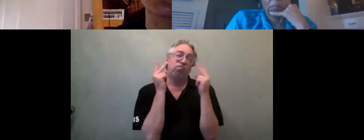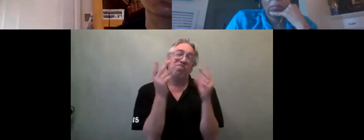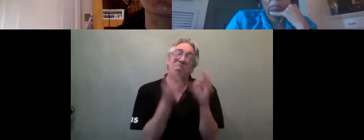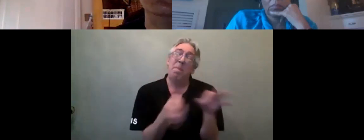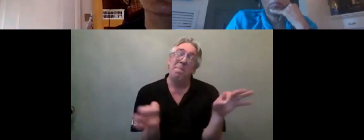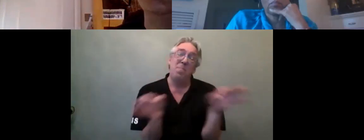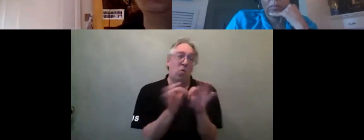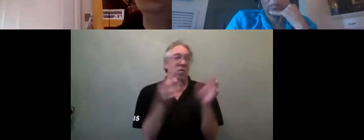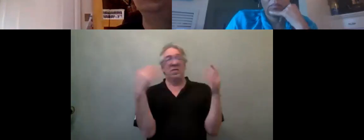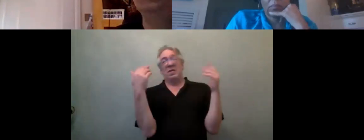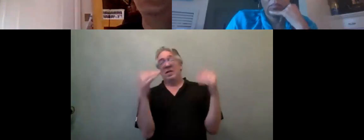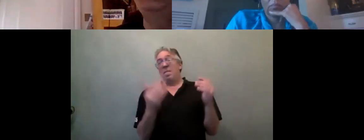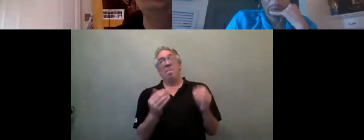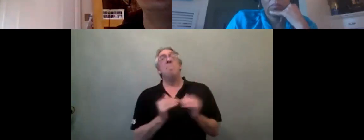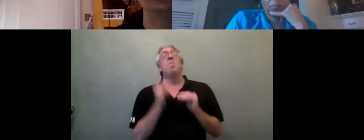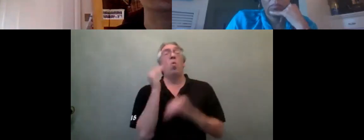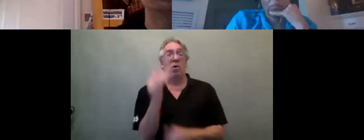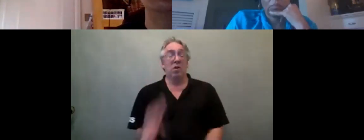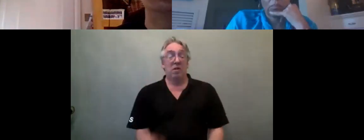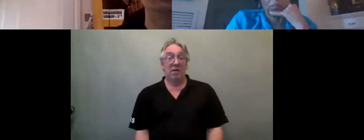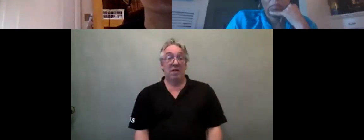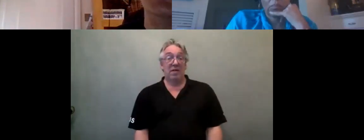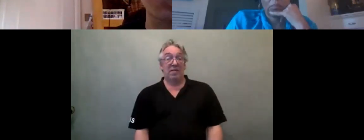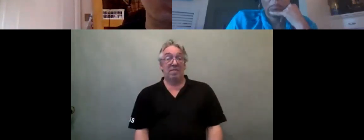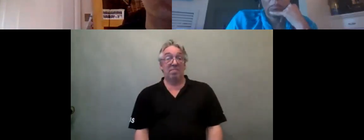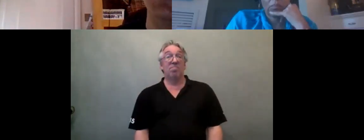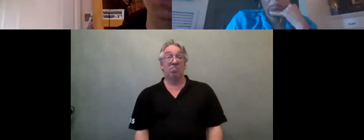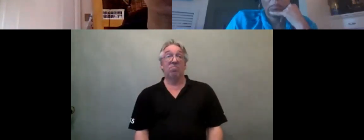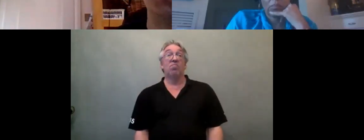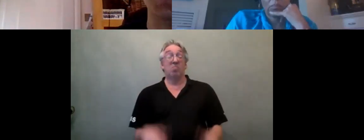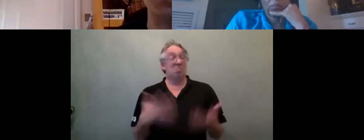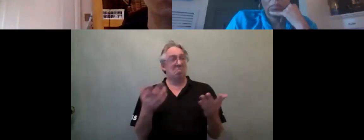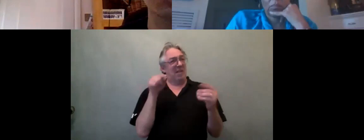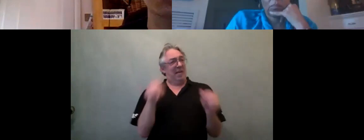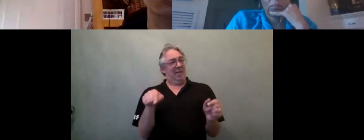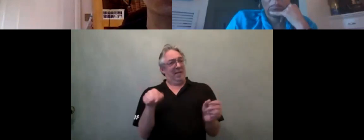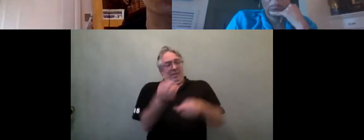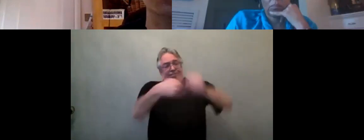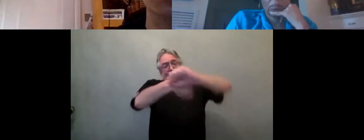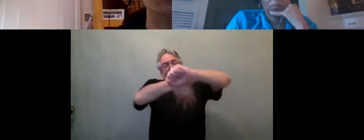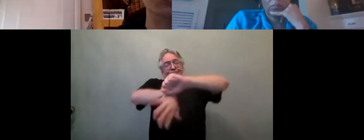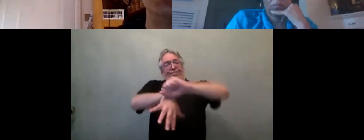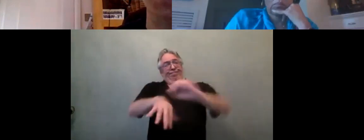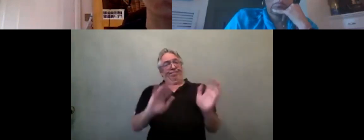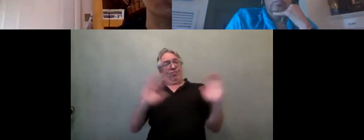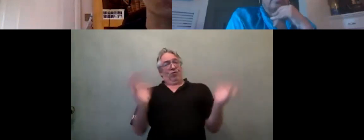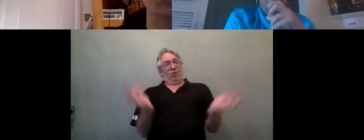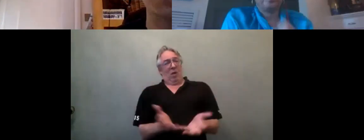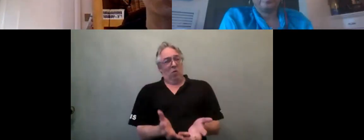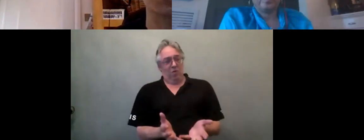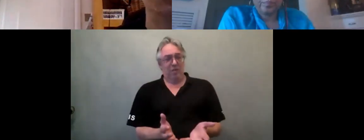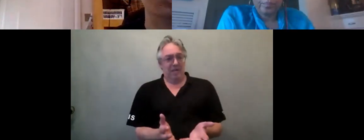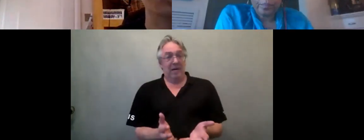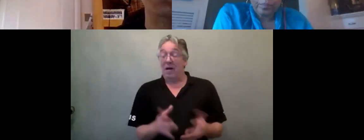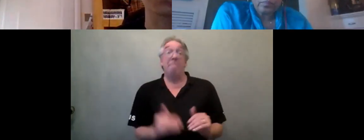world. Where do you think, what buttons do we need to press to bring some of